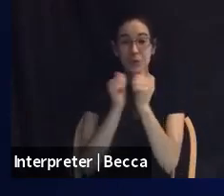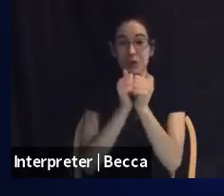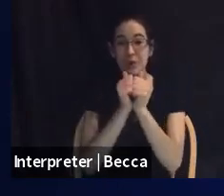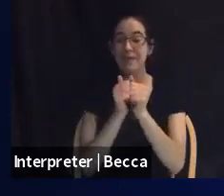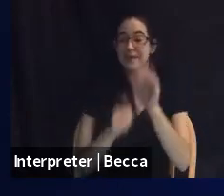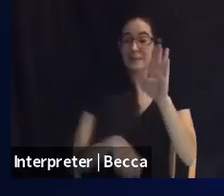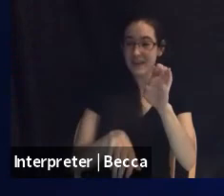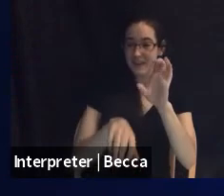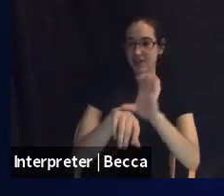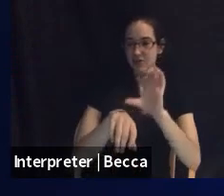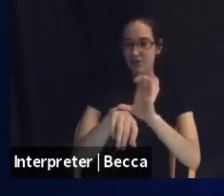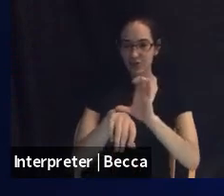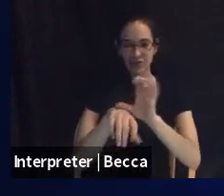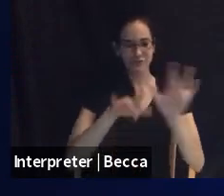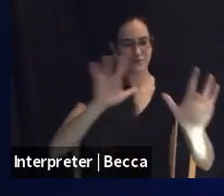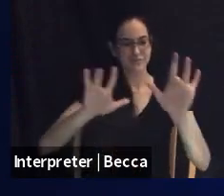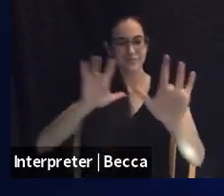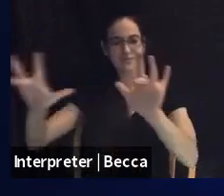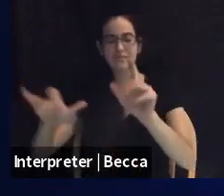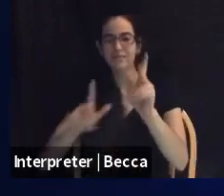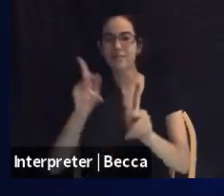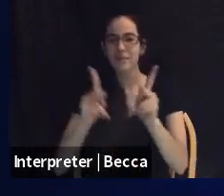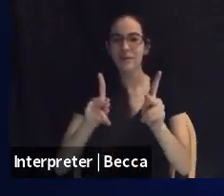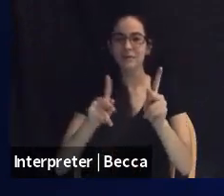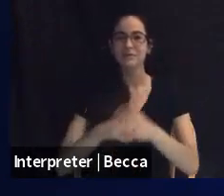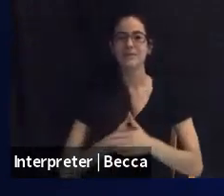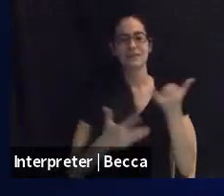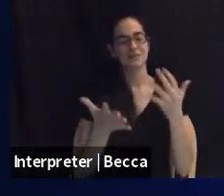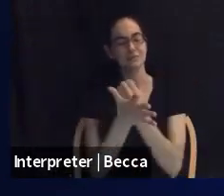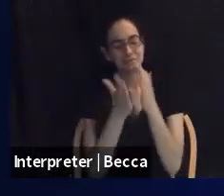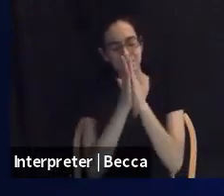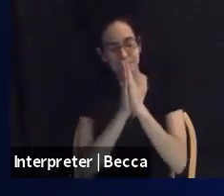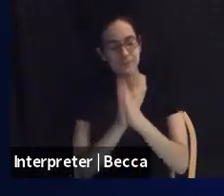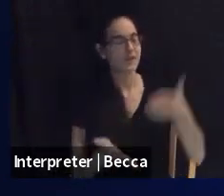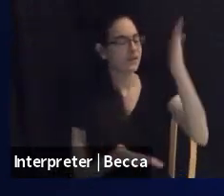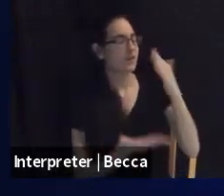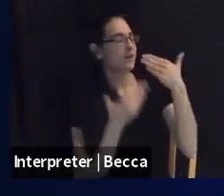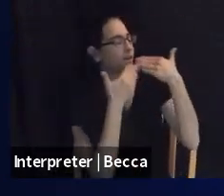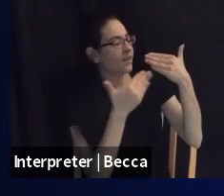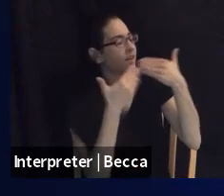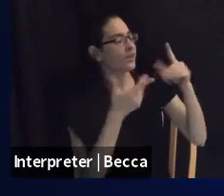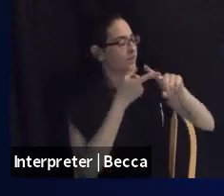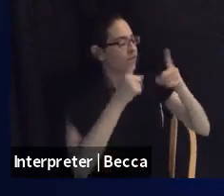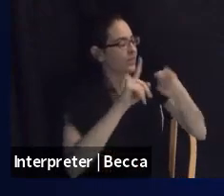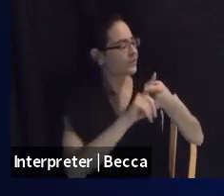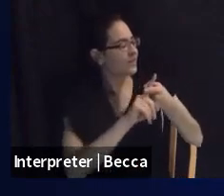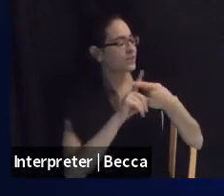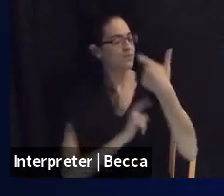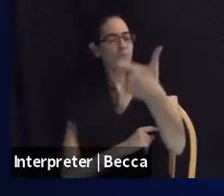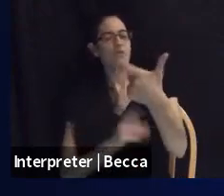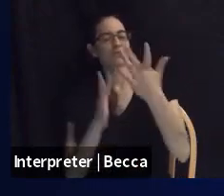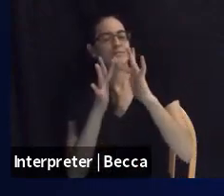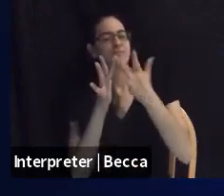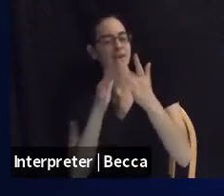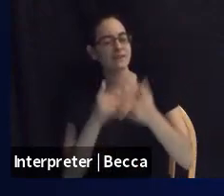church today has left the building. Let's pray. God, I thank you for my friends who are all watching online.